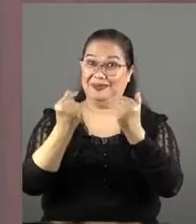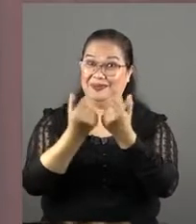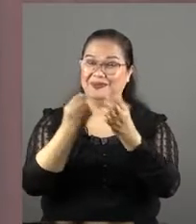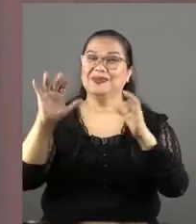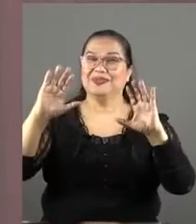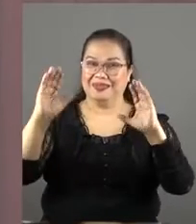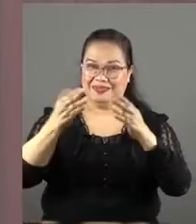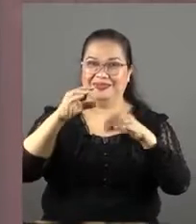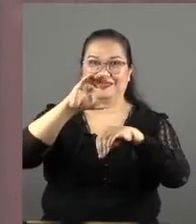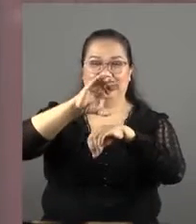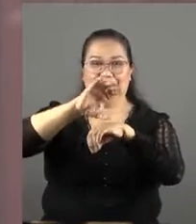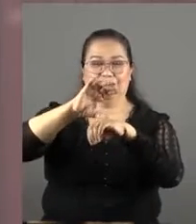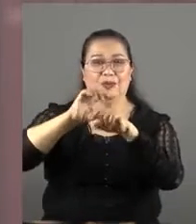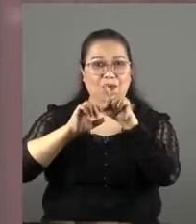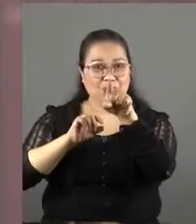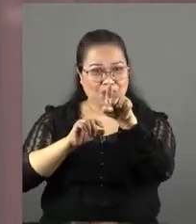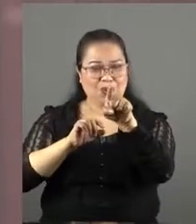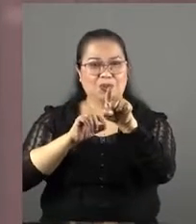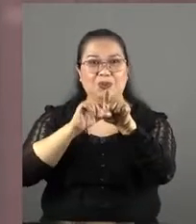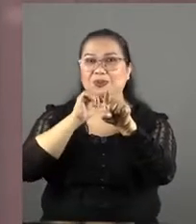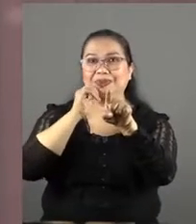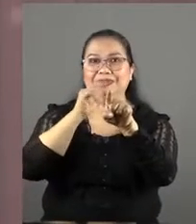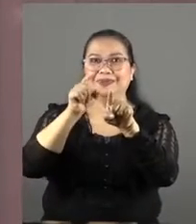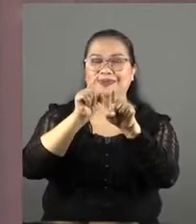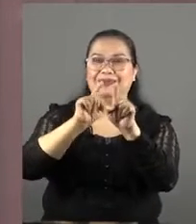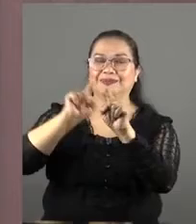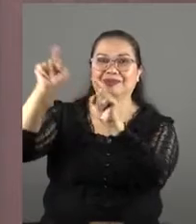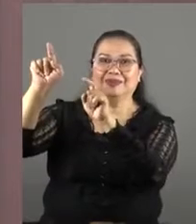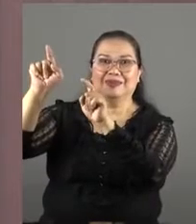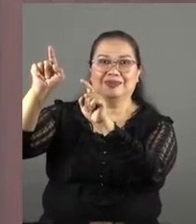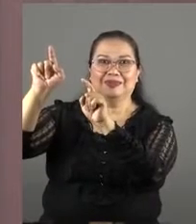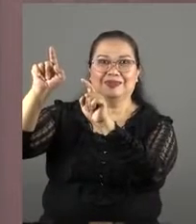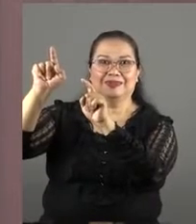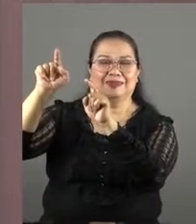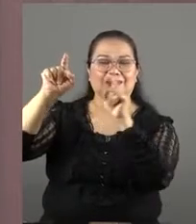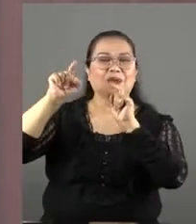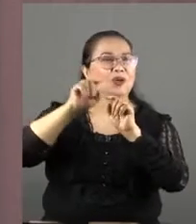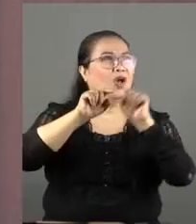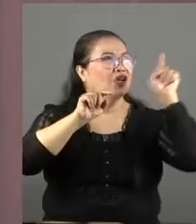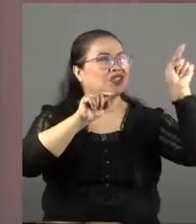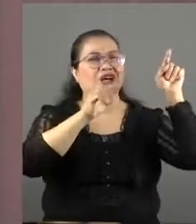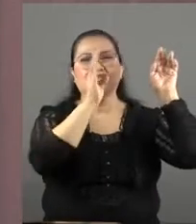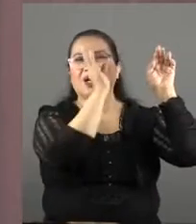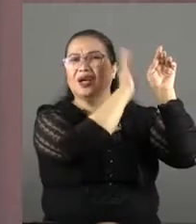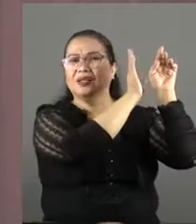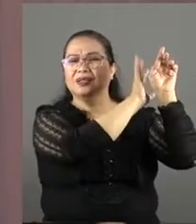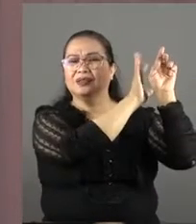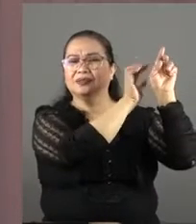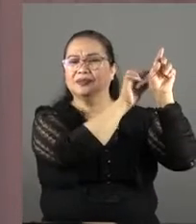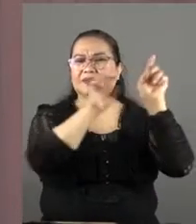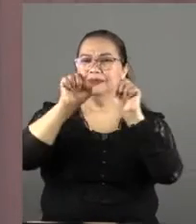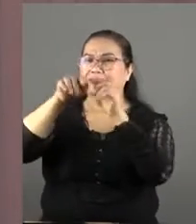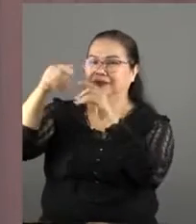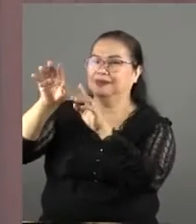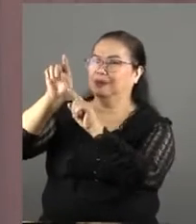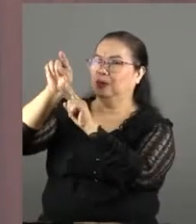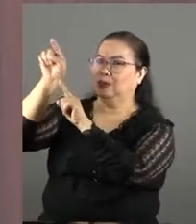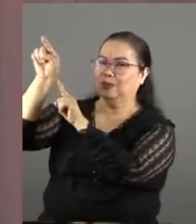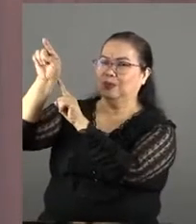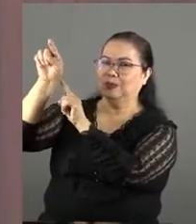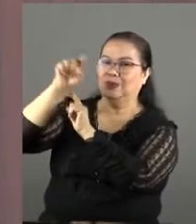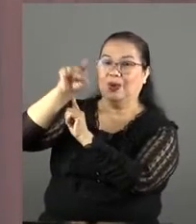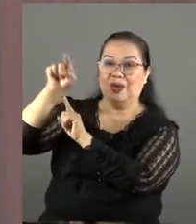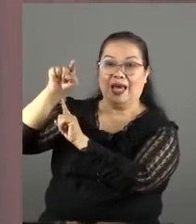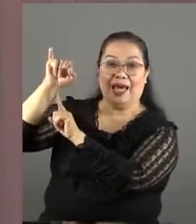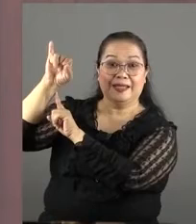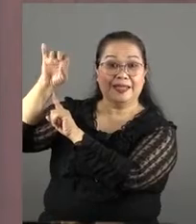was telling them, you've not come to Mount Sinai because you're believers. Instead, verse 22, you have come